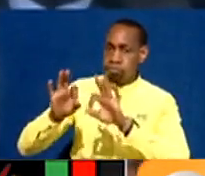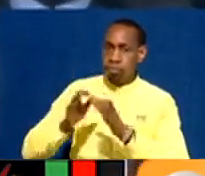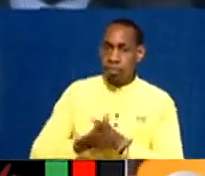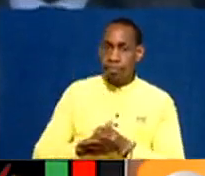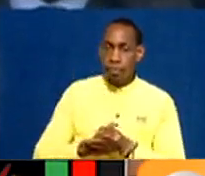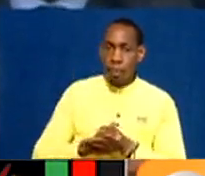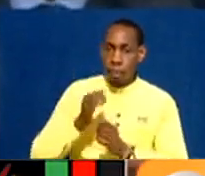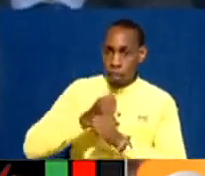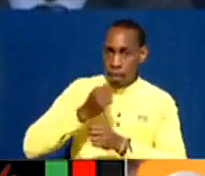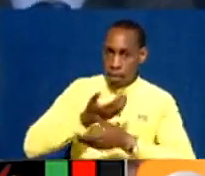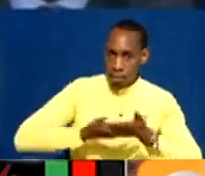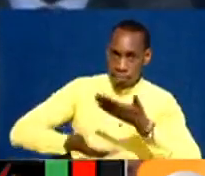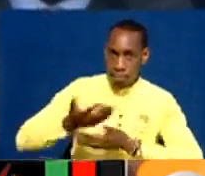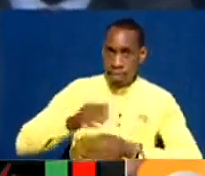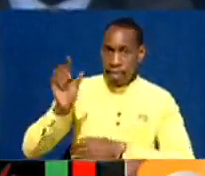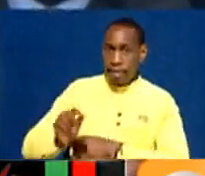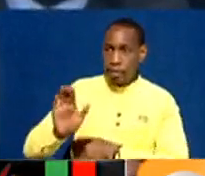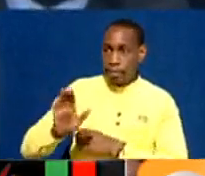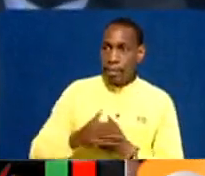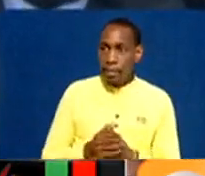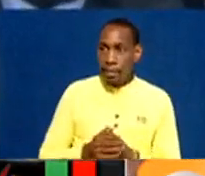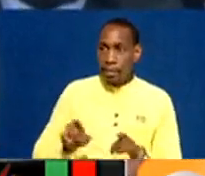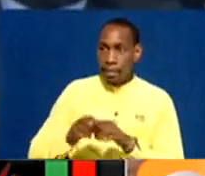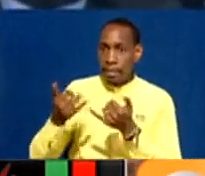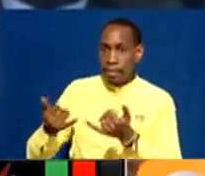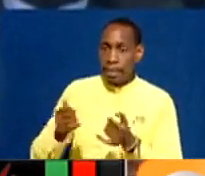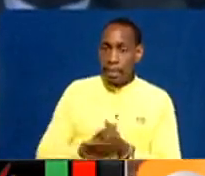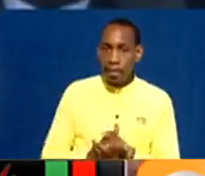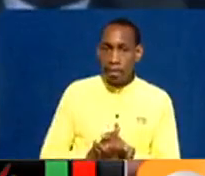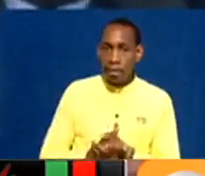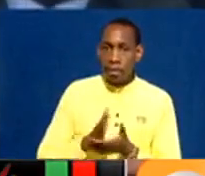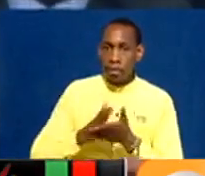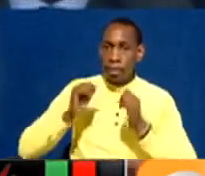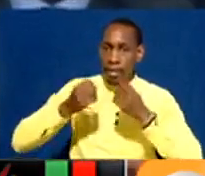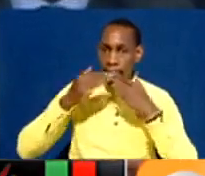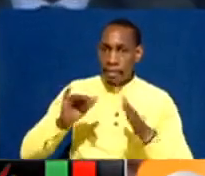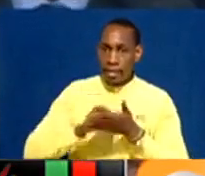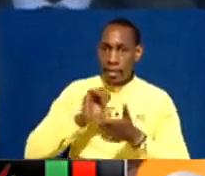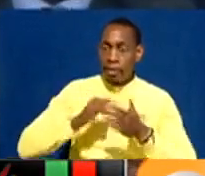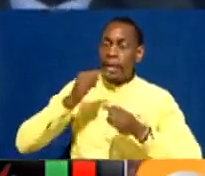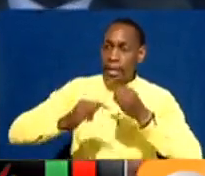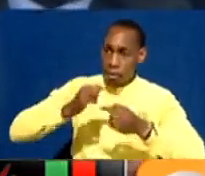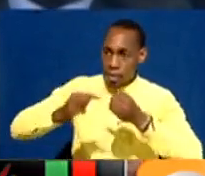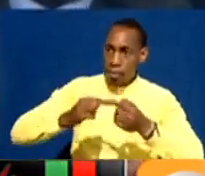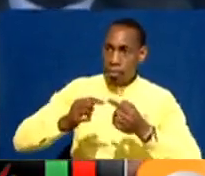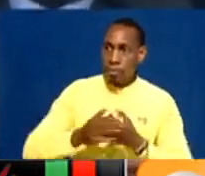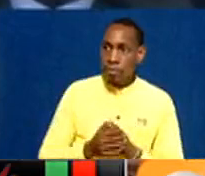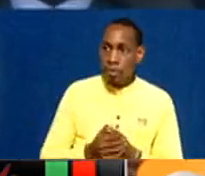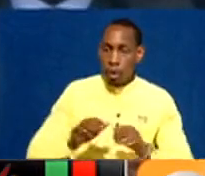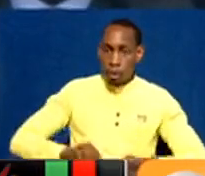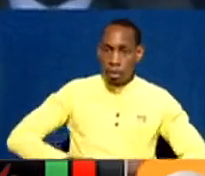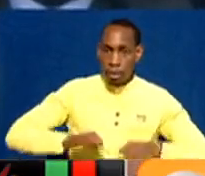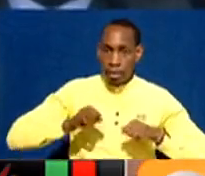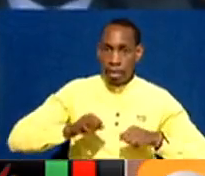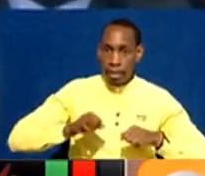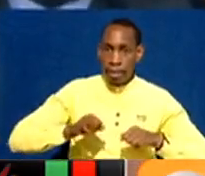engagement with those regions and he has graciously agreed to continue sharing